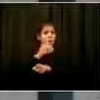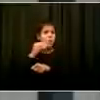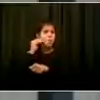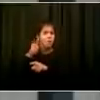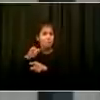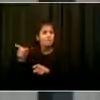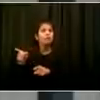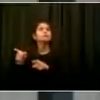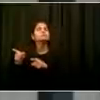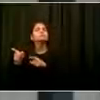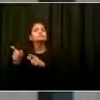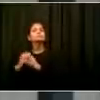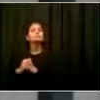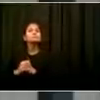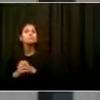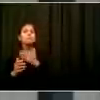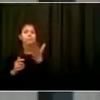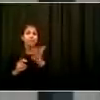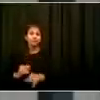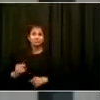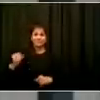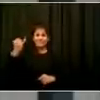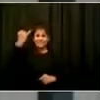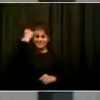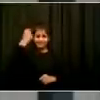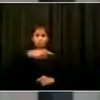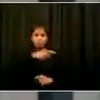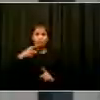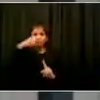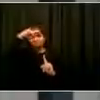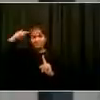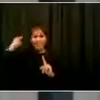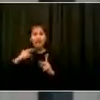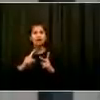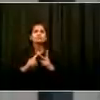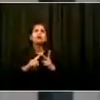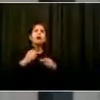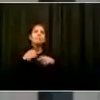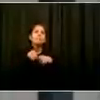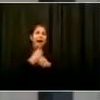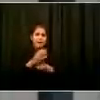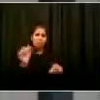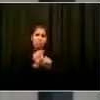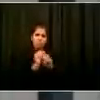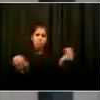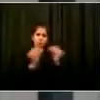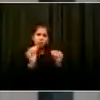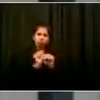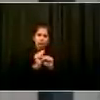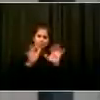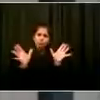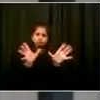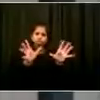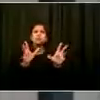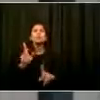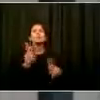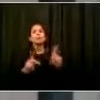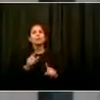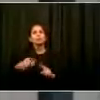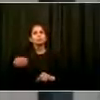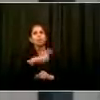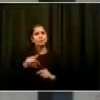Black workforce, who in turn come from Black communities, a lot of the communities where affordable housing is being developed. So it